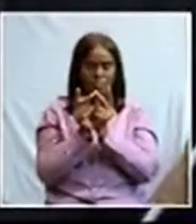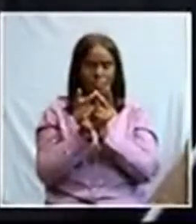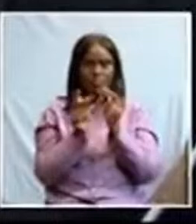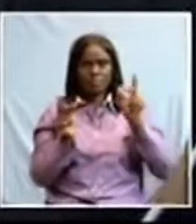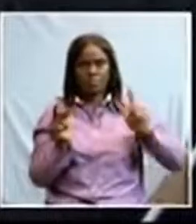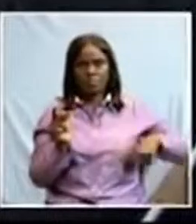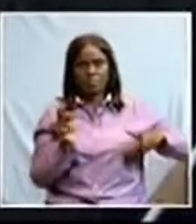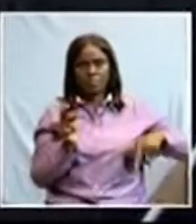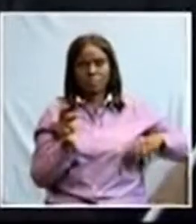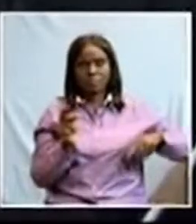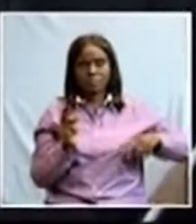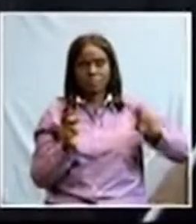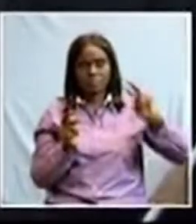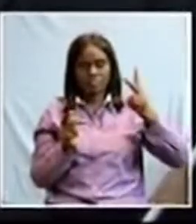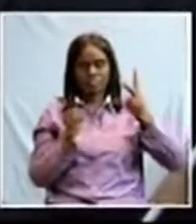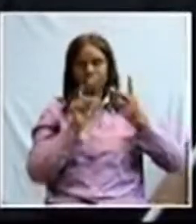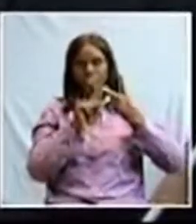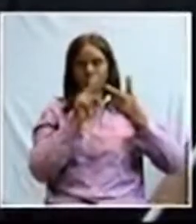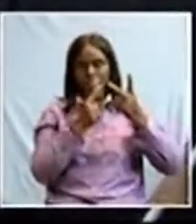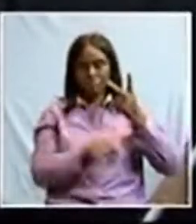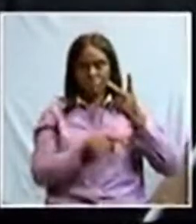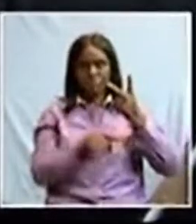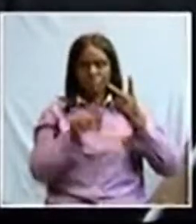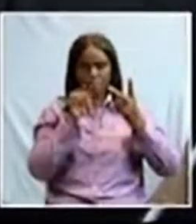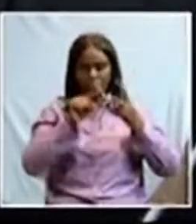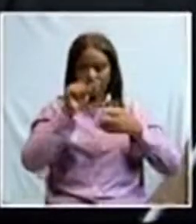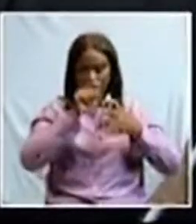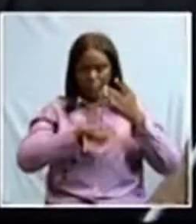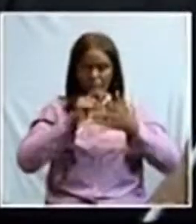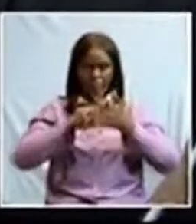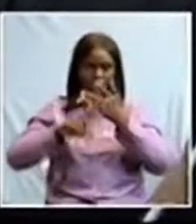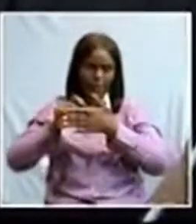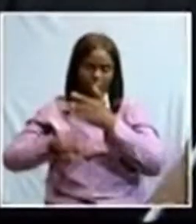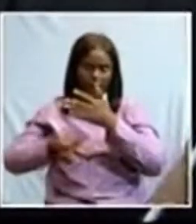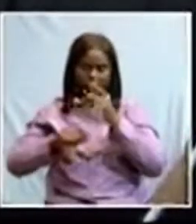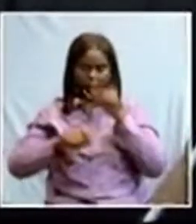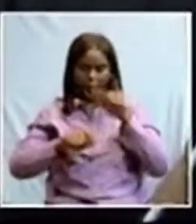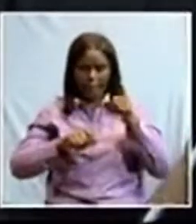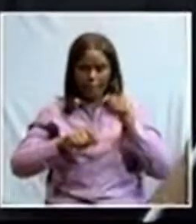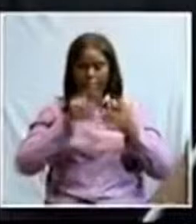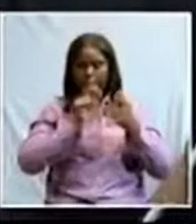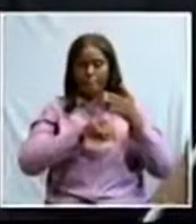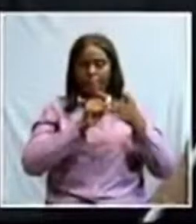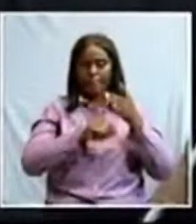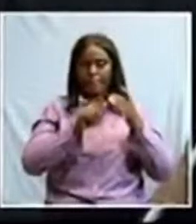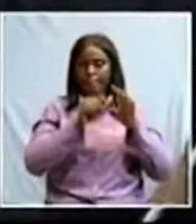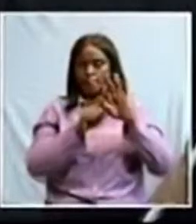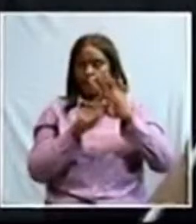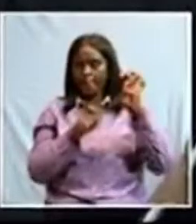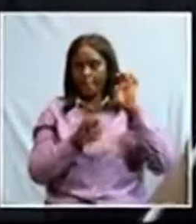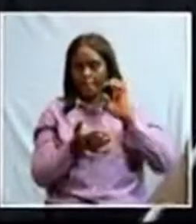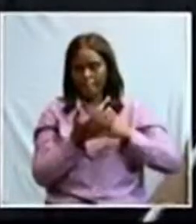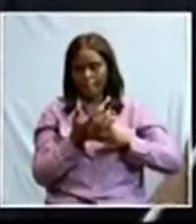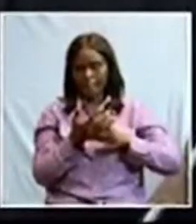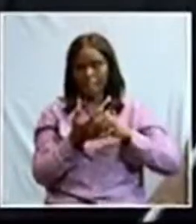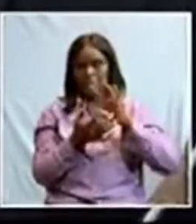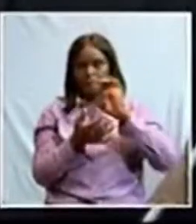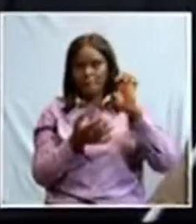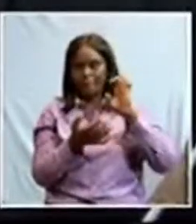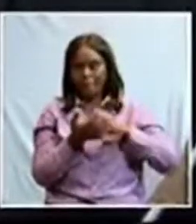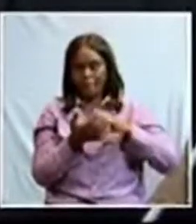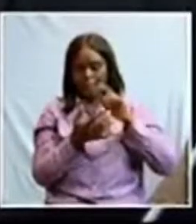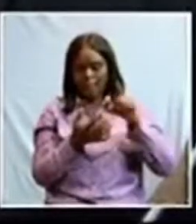Delay. Second one is on the costing. This 400,000